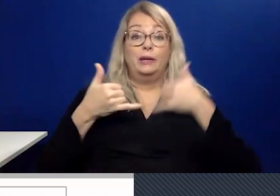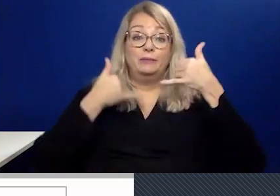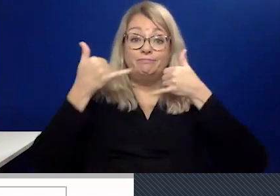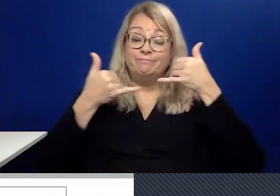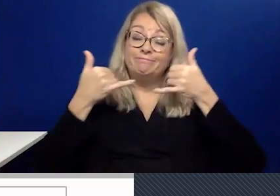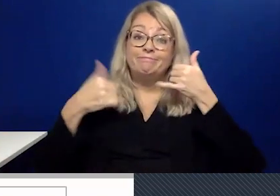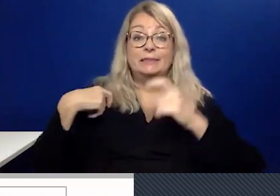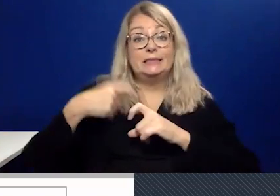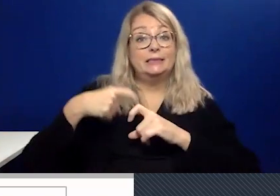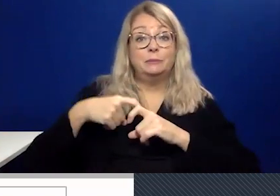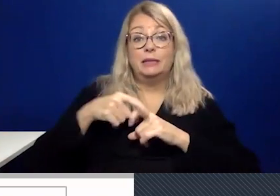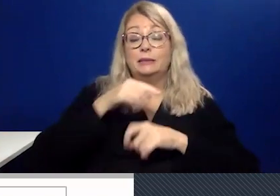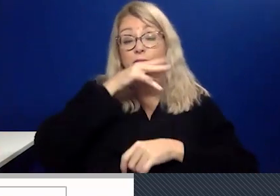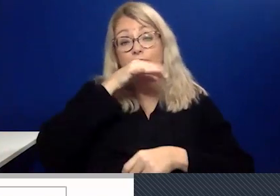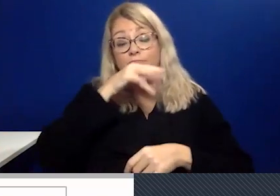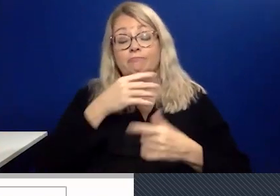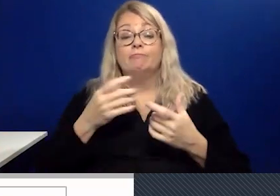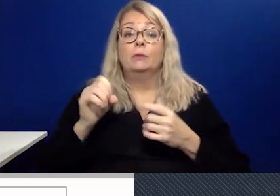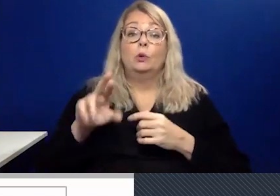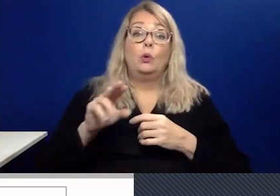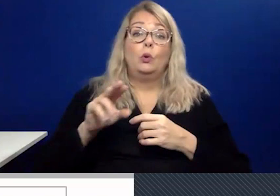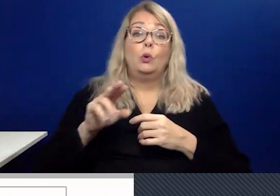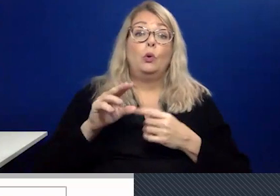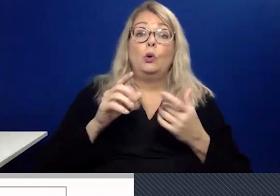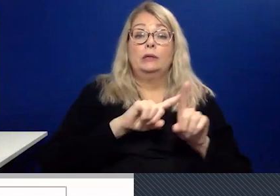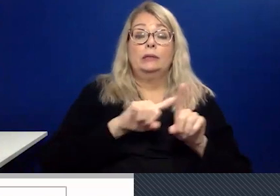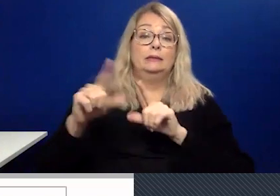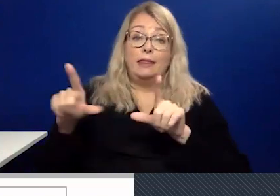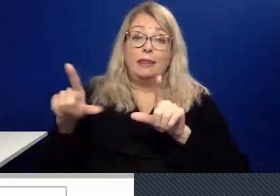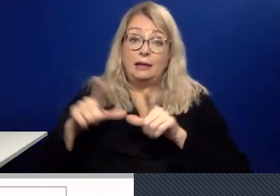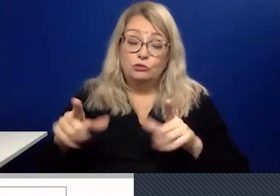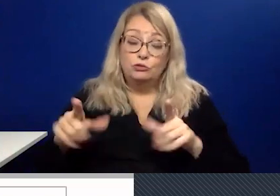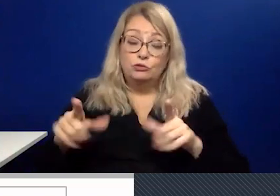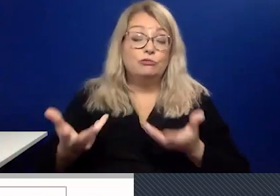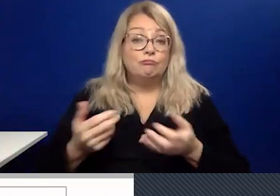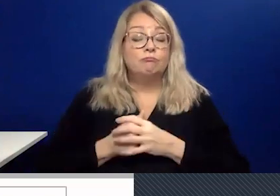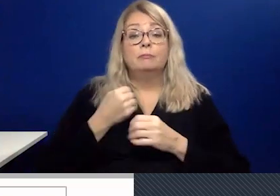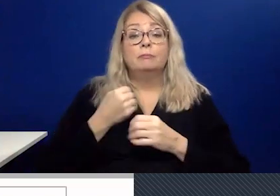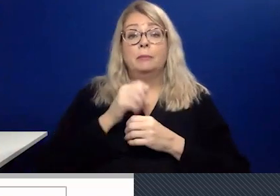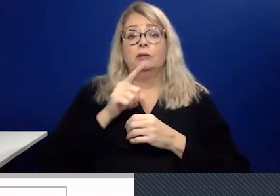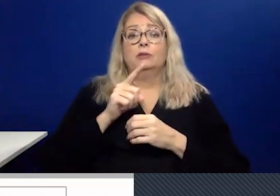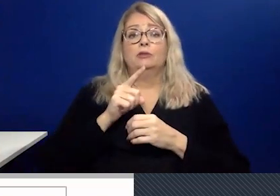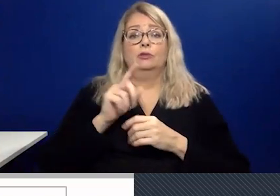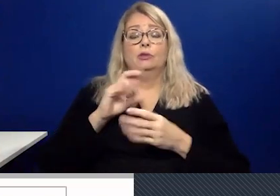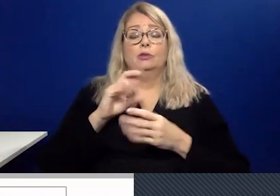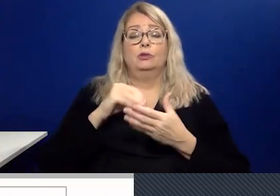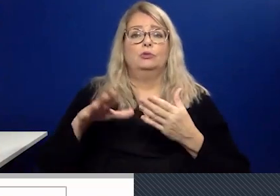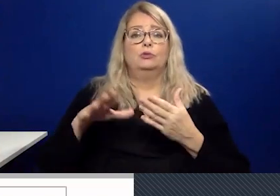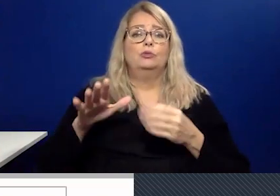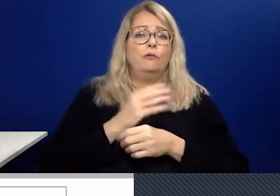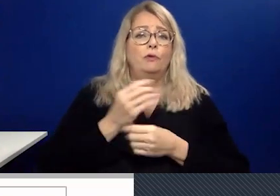some of these folks, or making calls in Hmong, or, you know, all the different languages, and making sure that they're fully understanding what they're getting